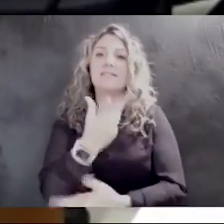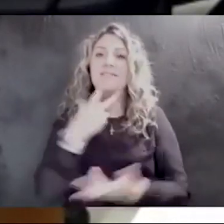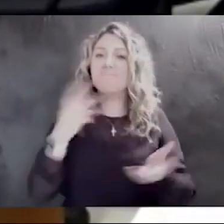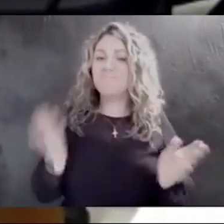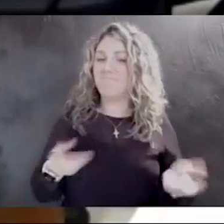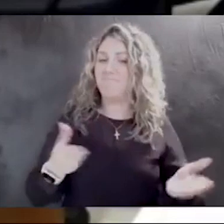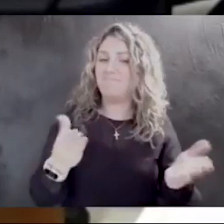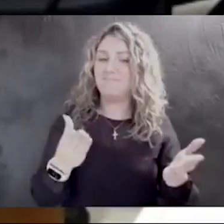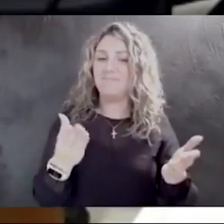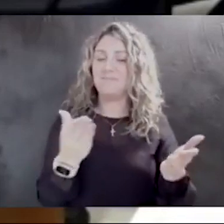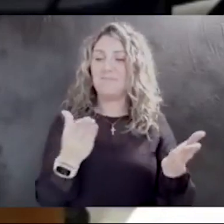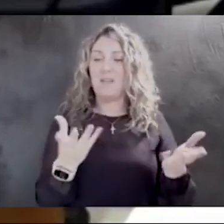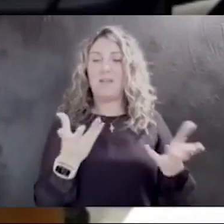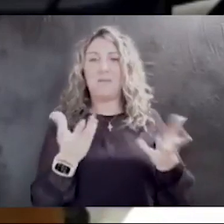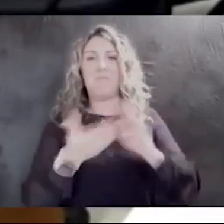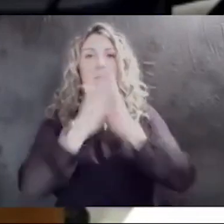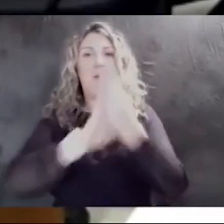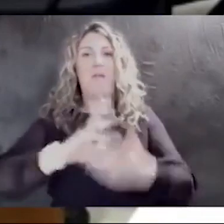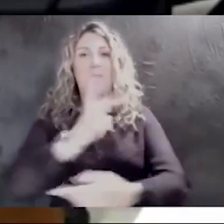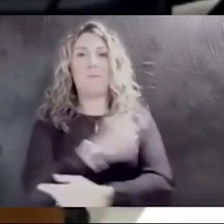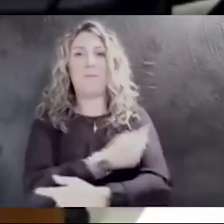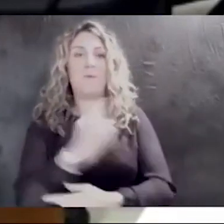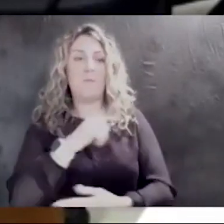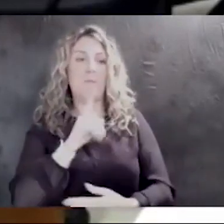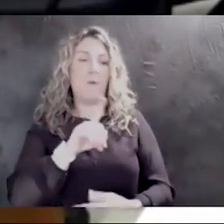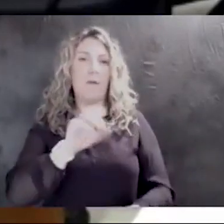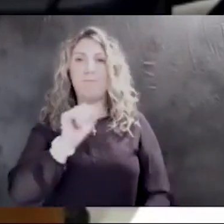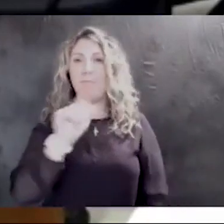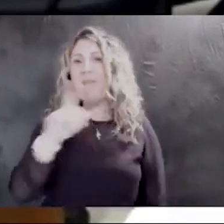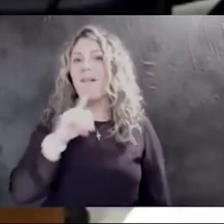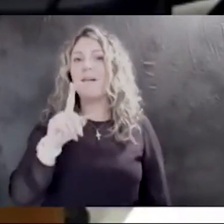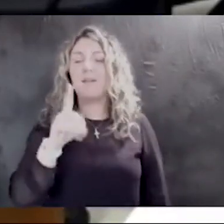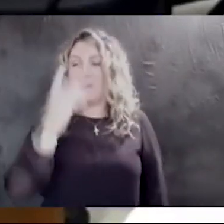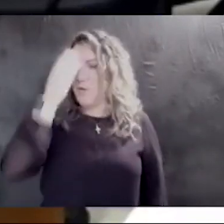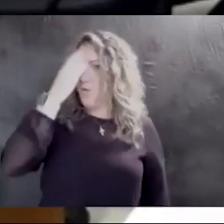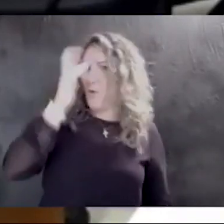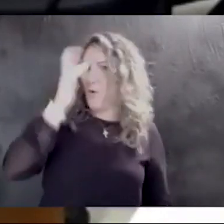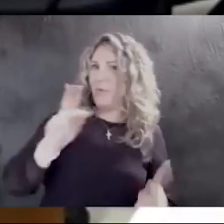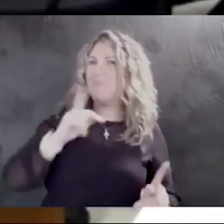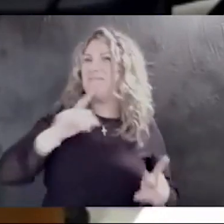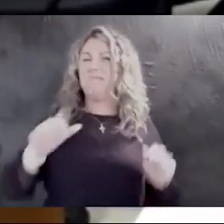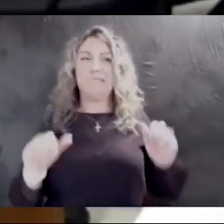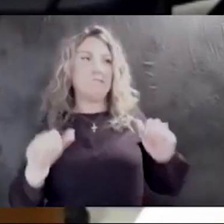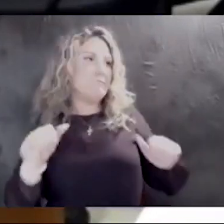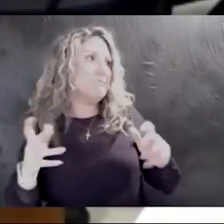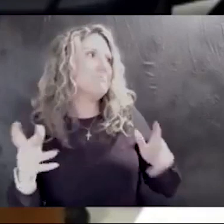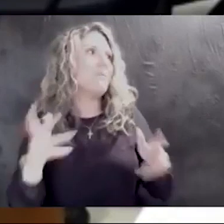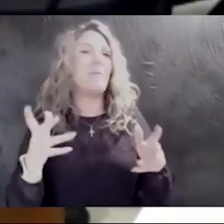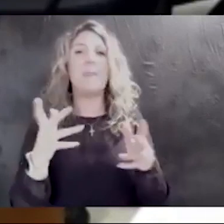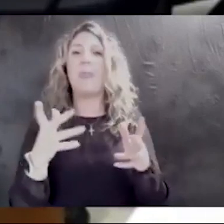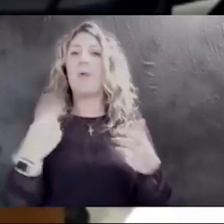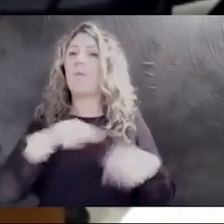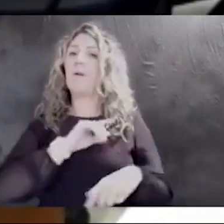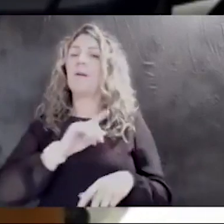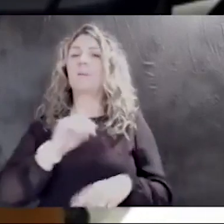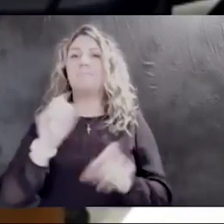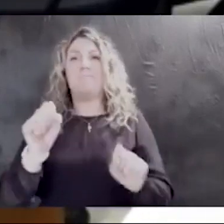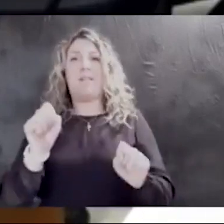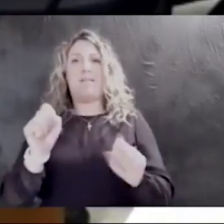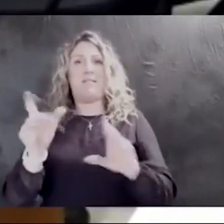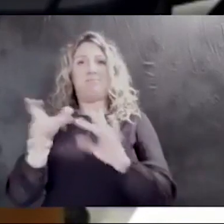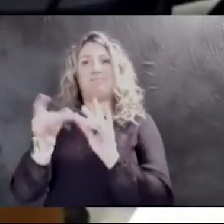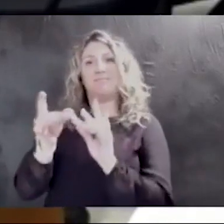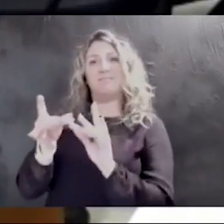encourage them to get vaccinated. I mean, I think we all have to, or we know people that we may be sort of trusted messengers for those individuals. And so I